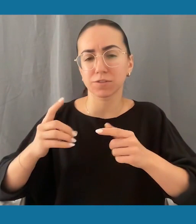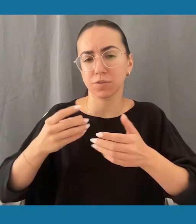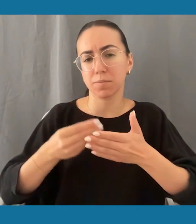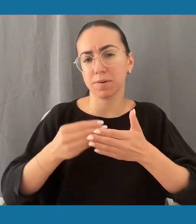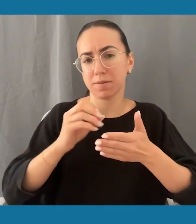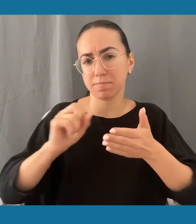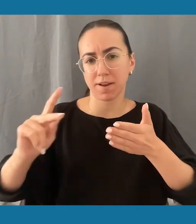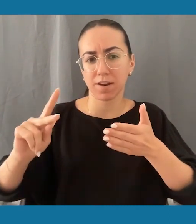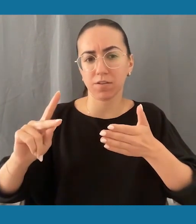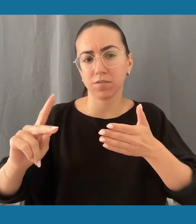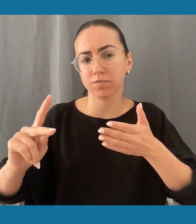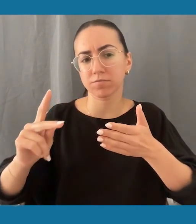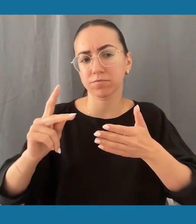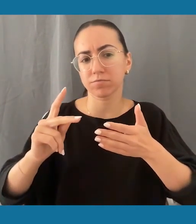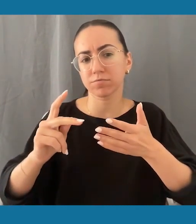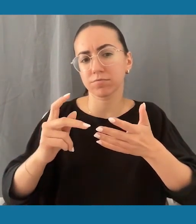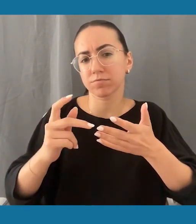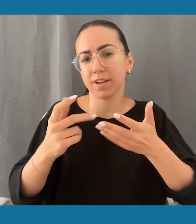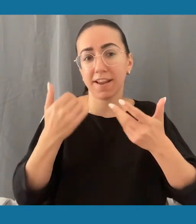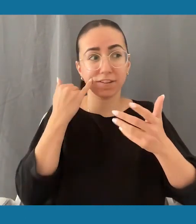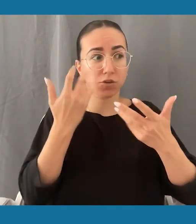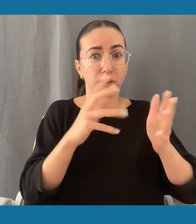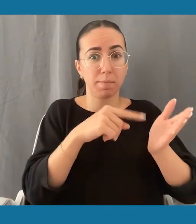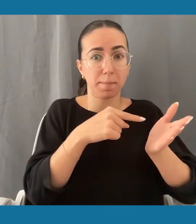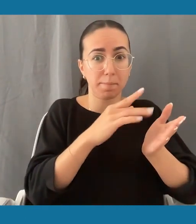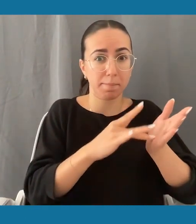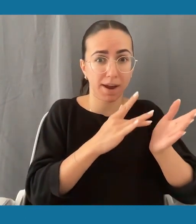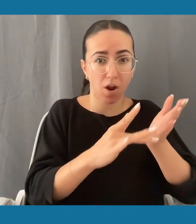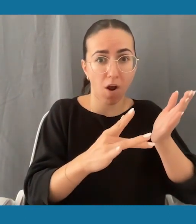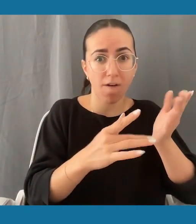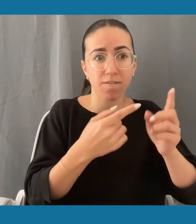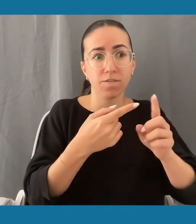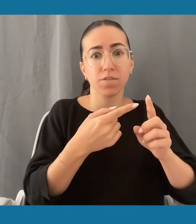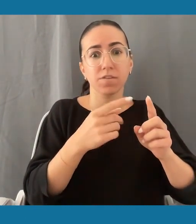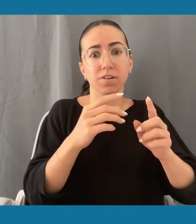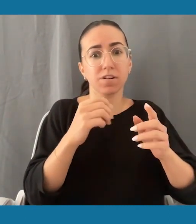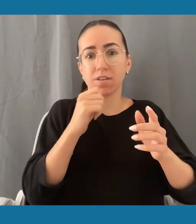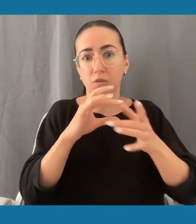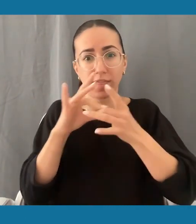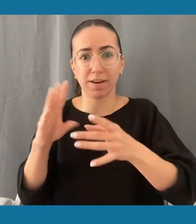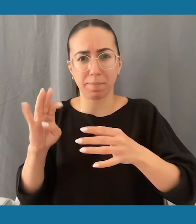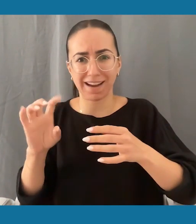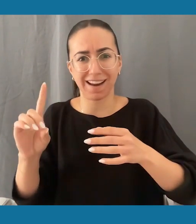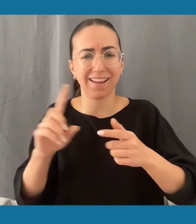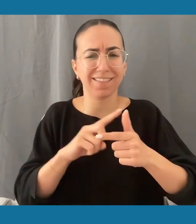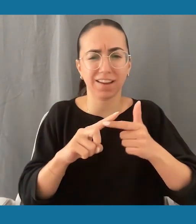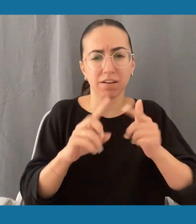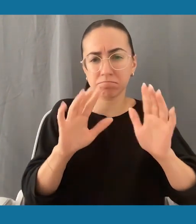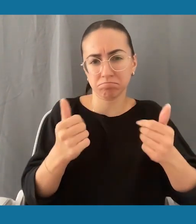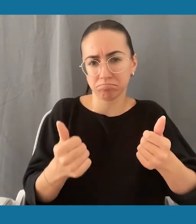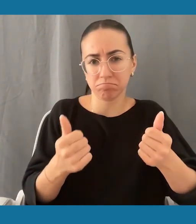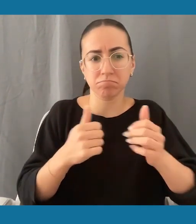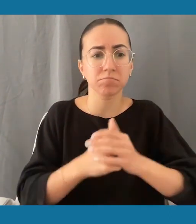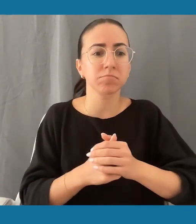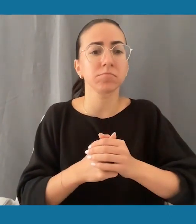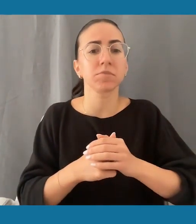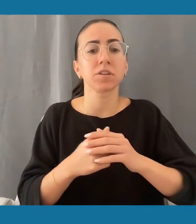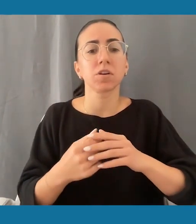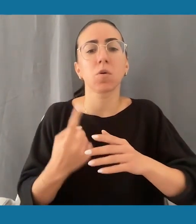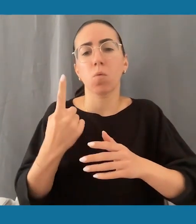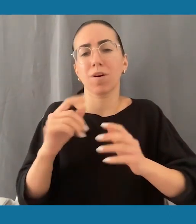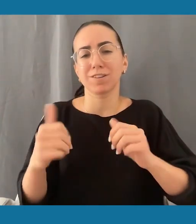any services that might have been paid for outside of Medicaid. Now, oftentimes, one of the most challenging issues